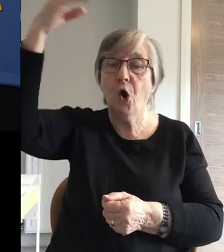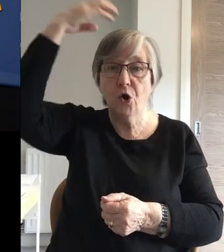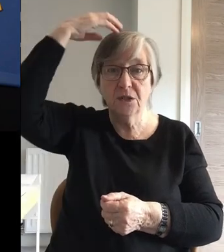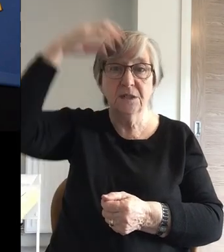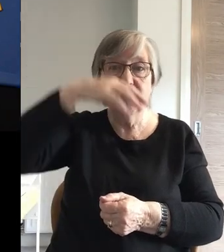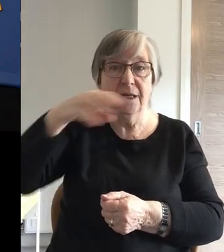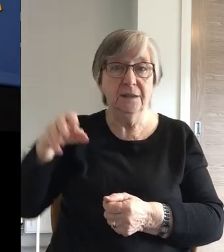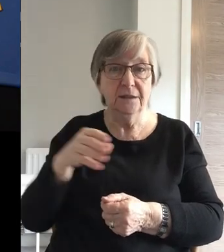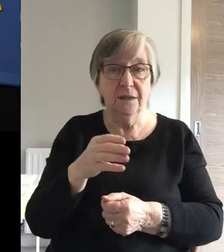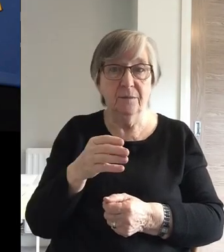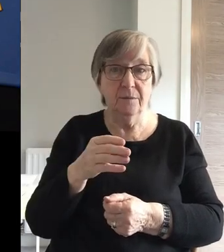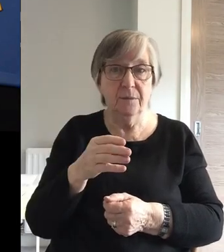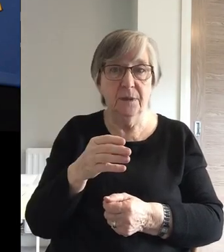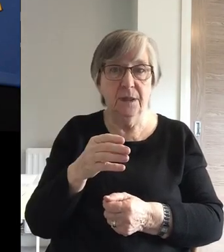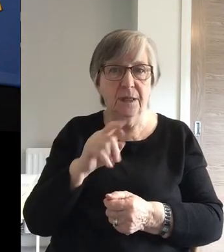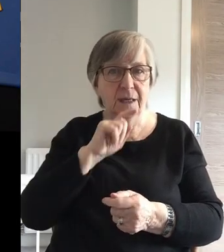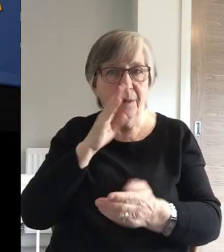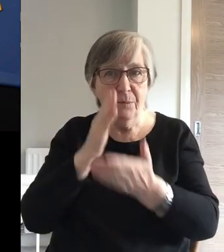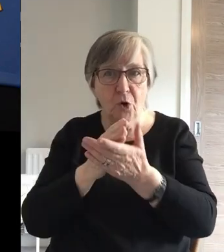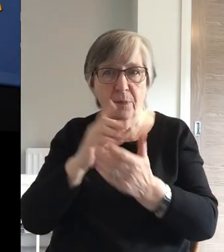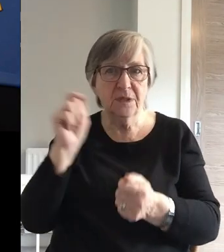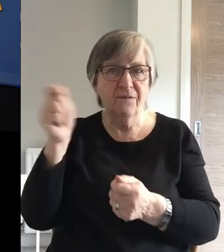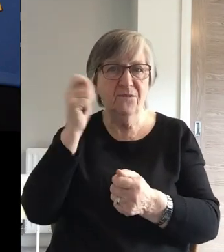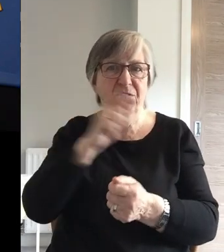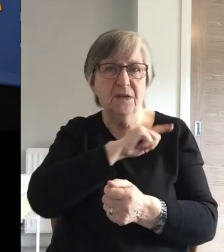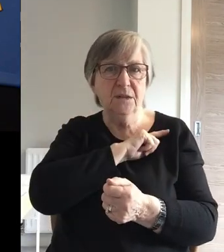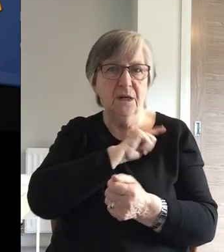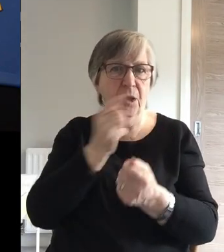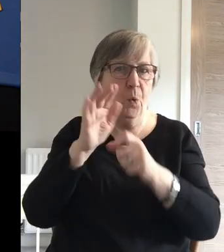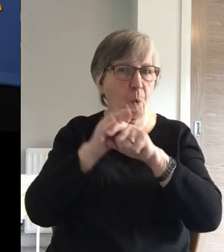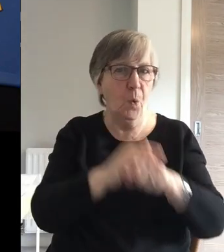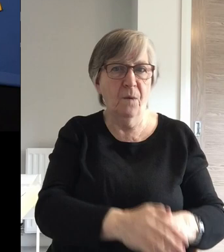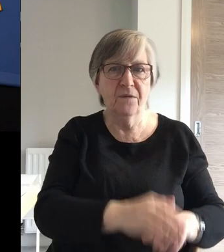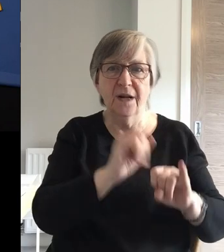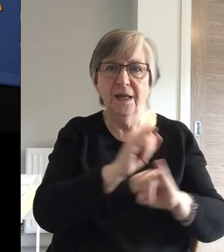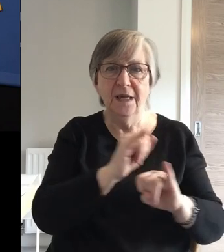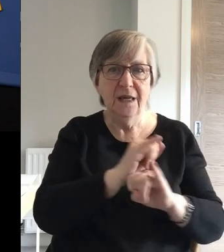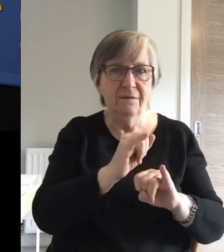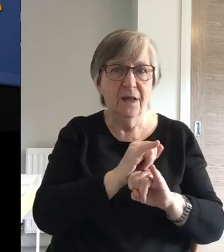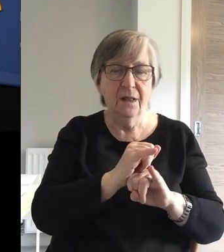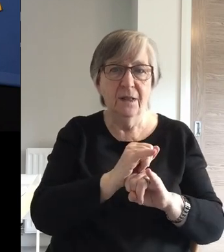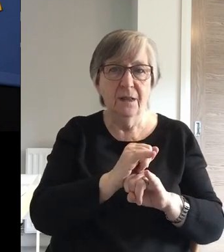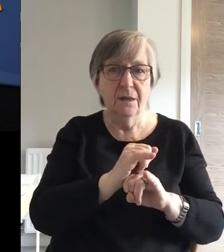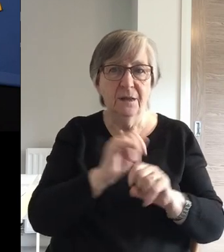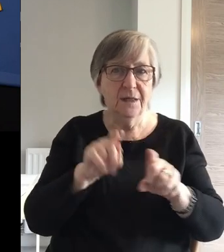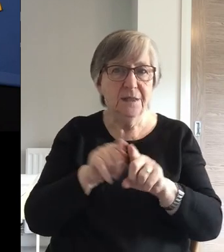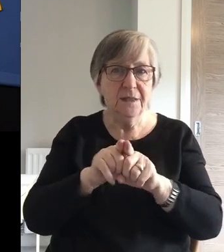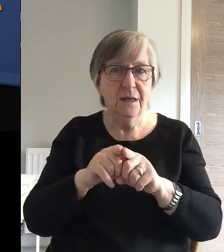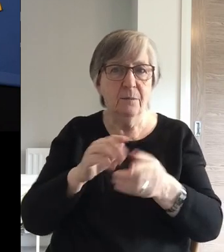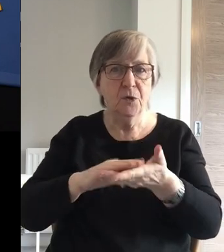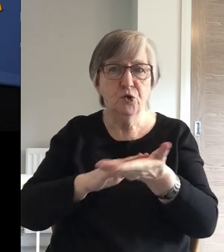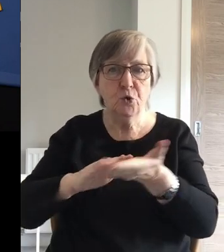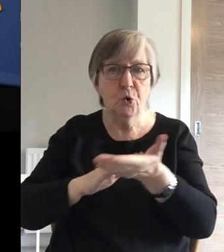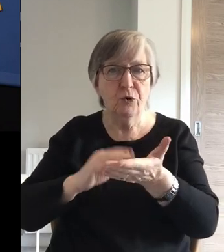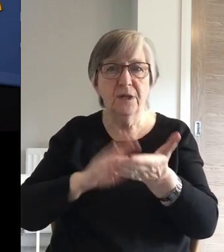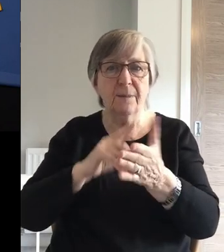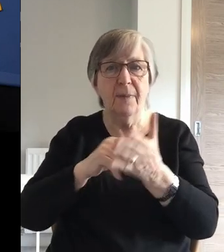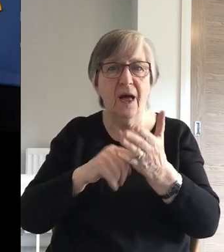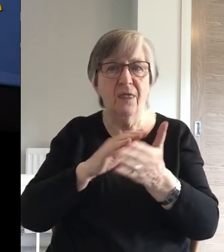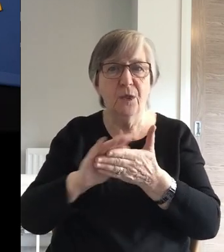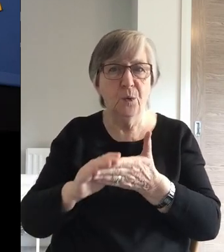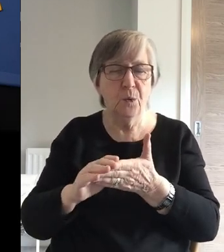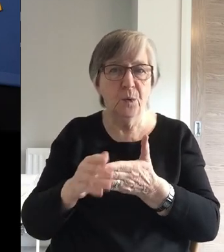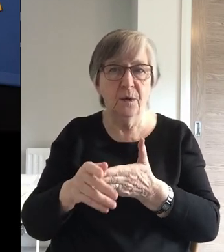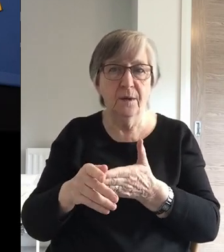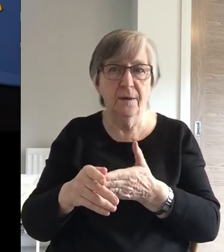He promised victory over evil and the growth of the kingdom, for example, in the parables that we have in Matthew 13. And